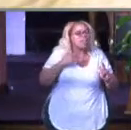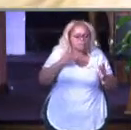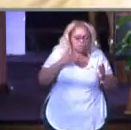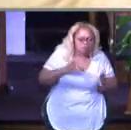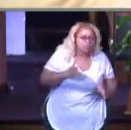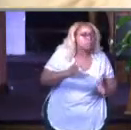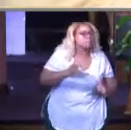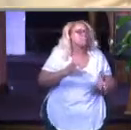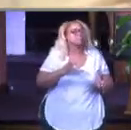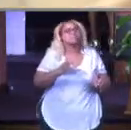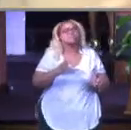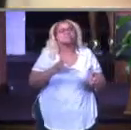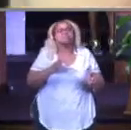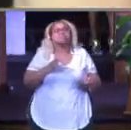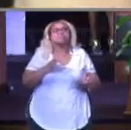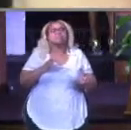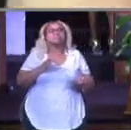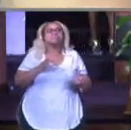way.